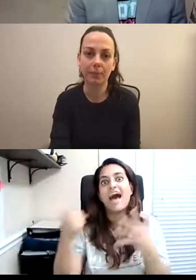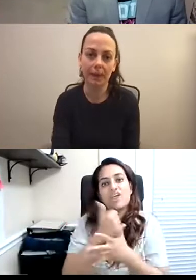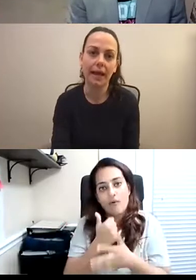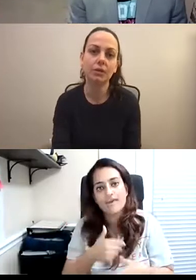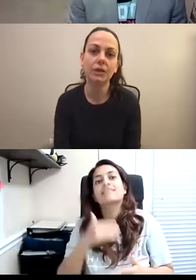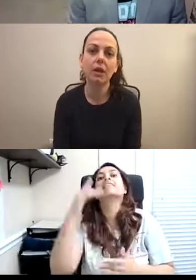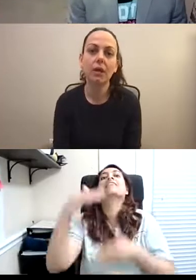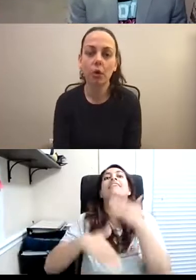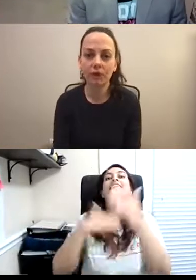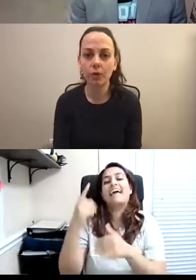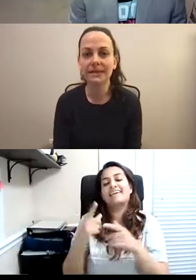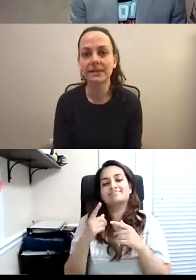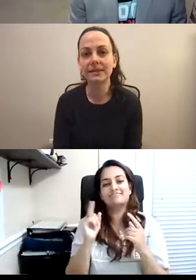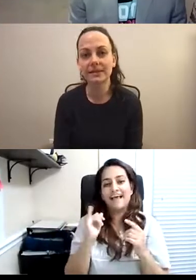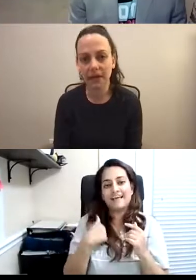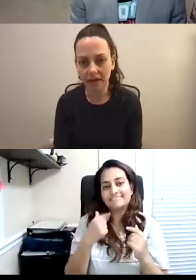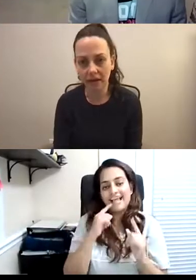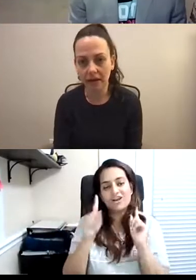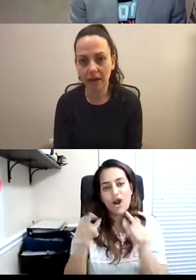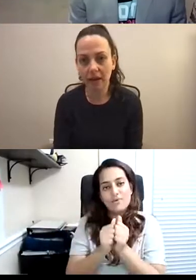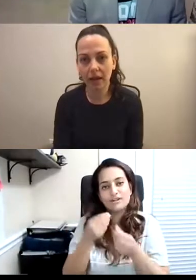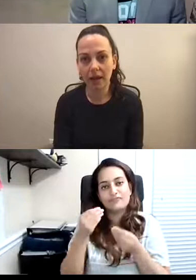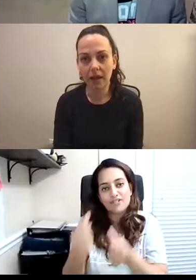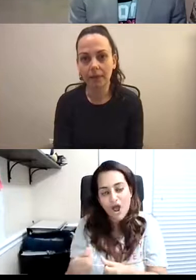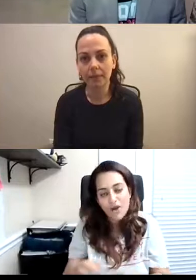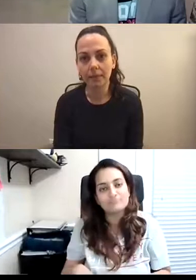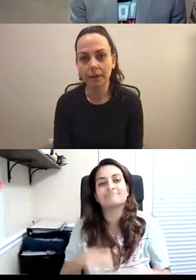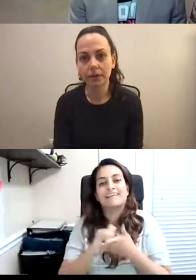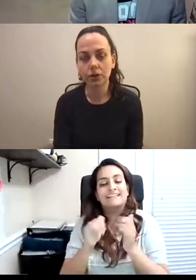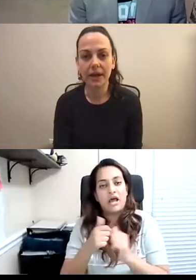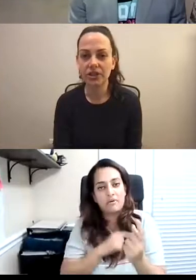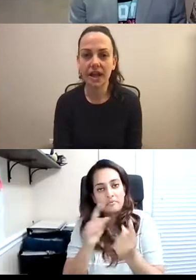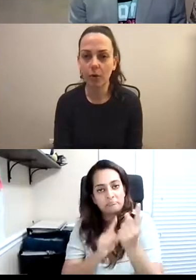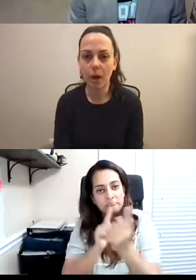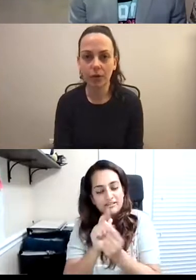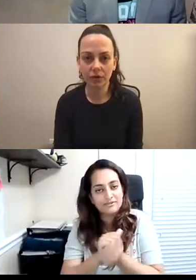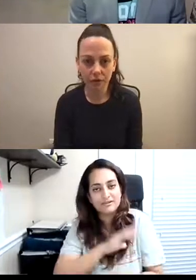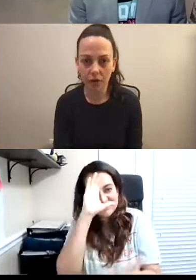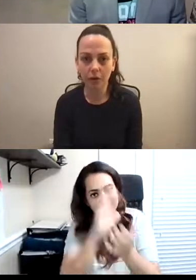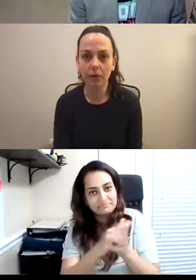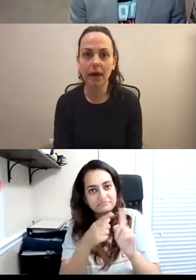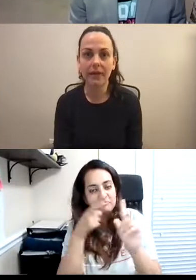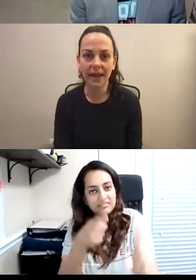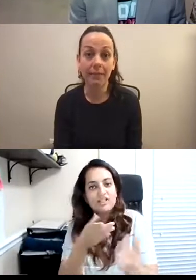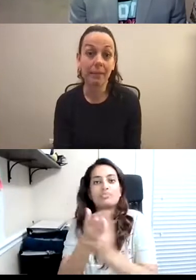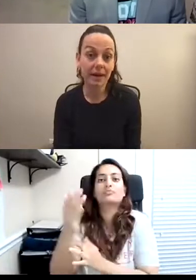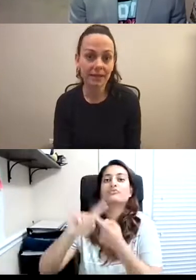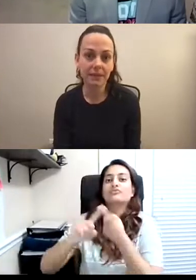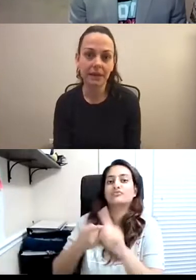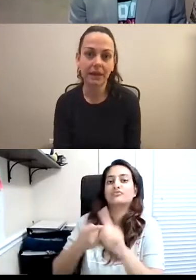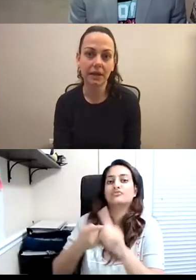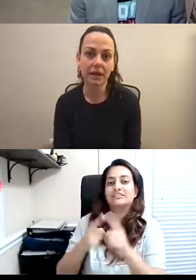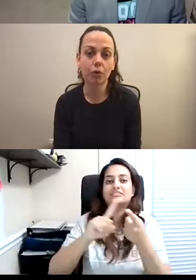for me. I was more focused on studying. So I just kind of went with the flow. And then I met my